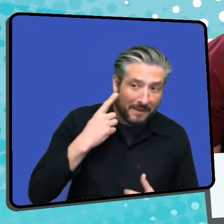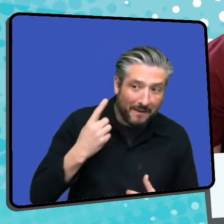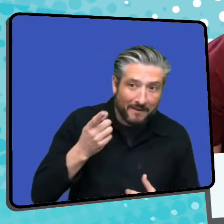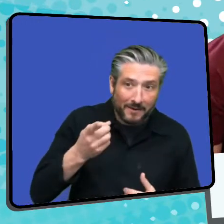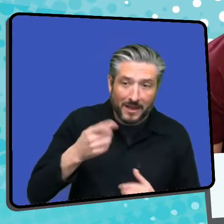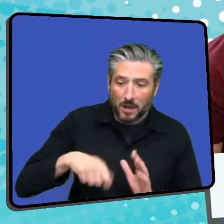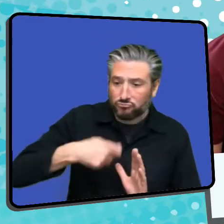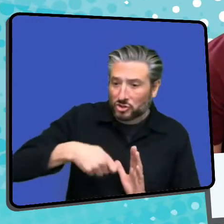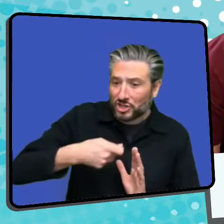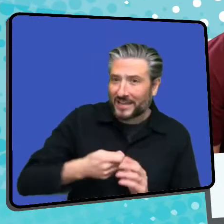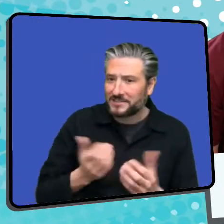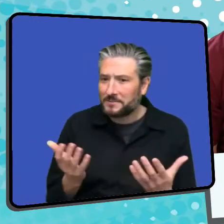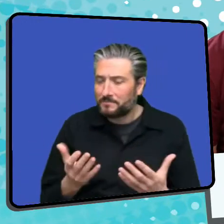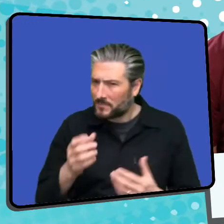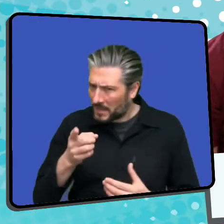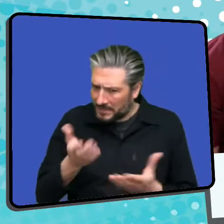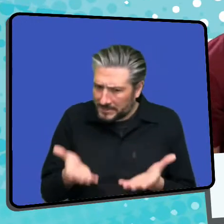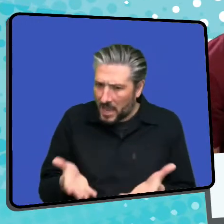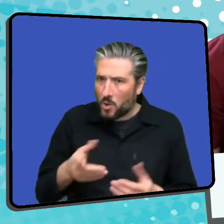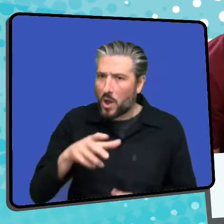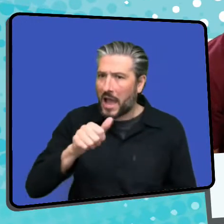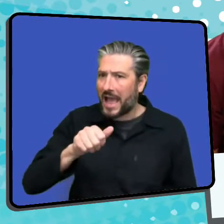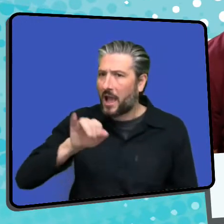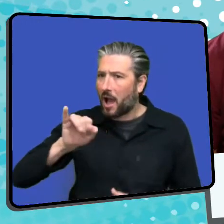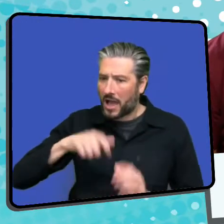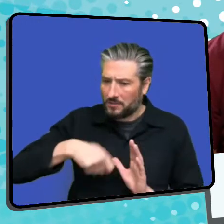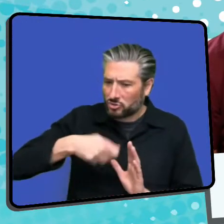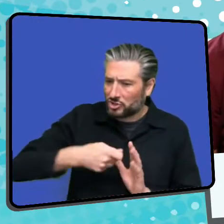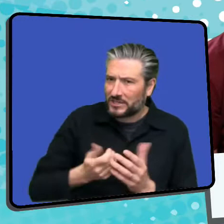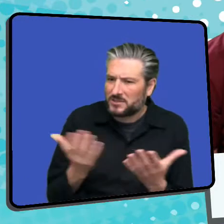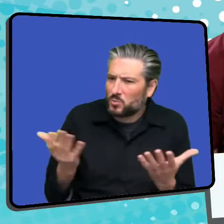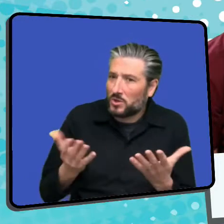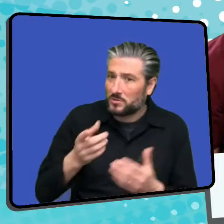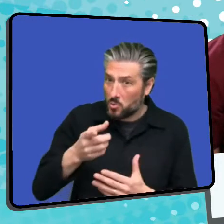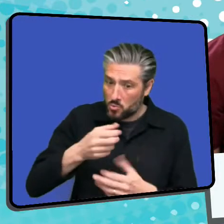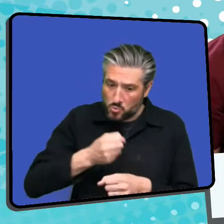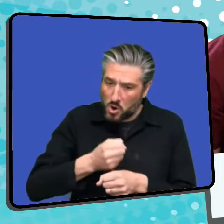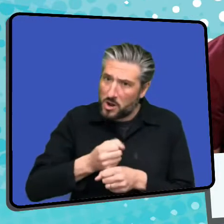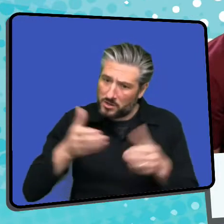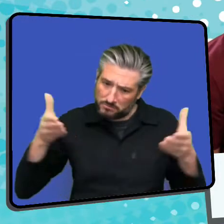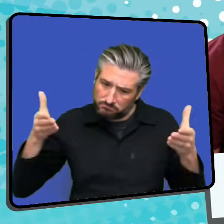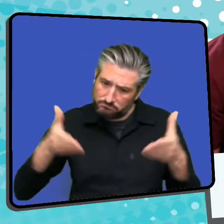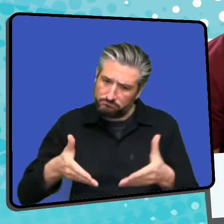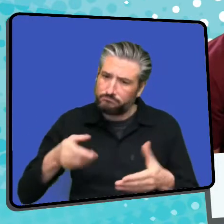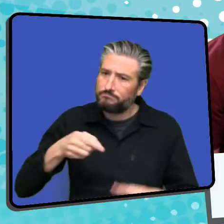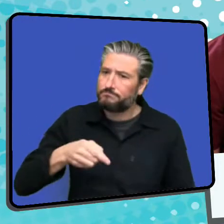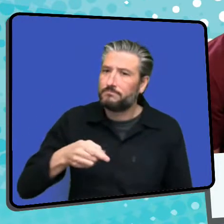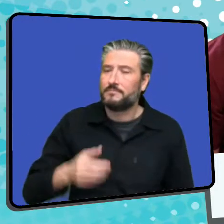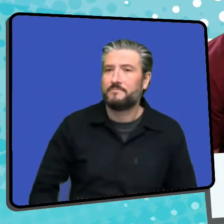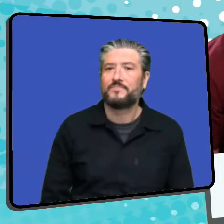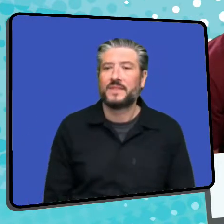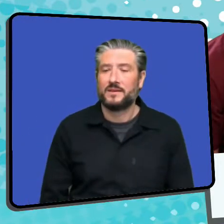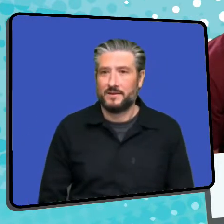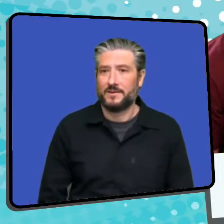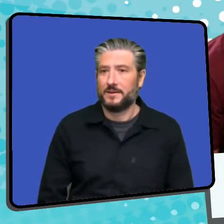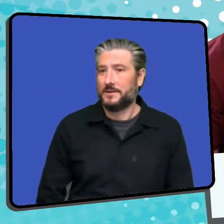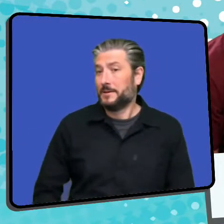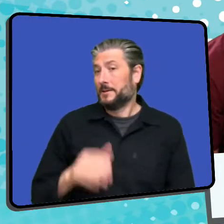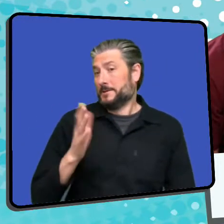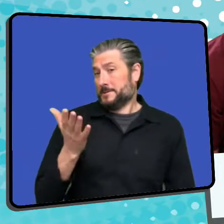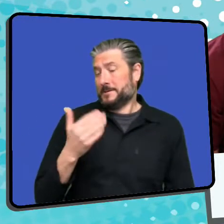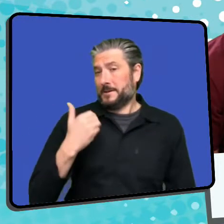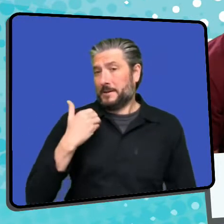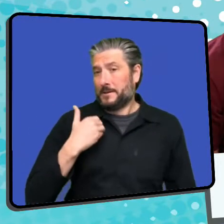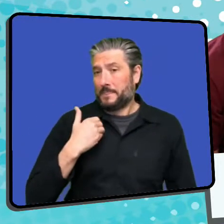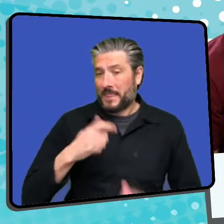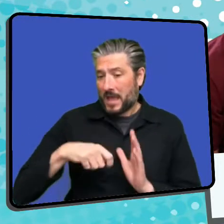you are working on or did research of? Yeah, exactly. So the project is a detection